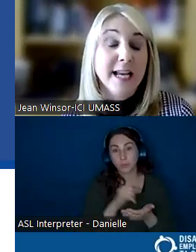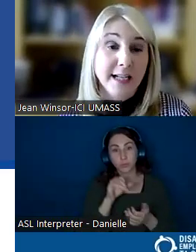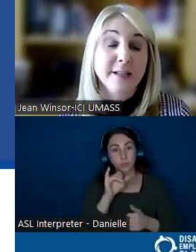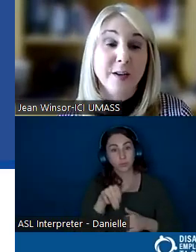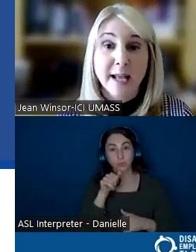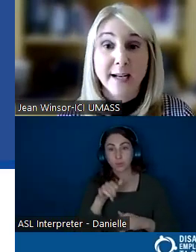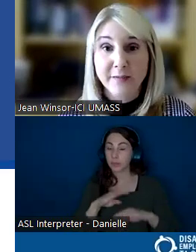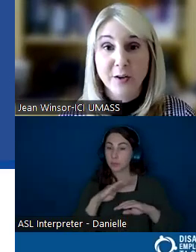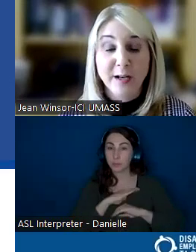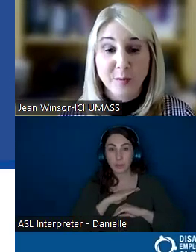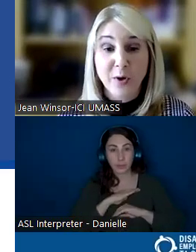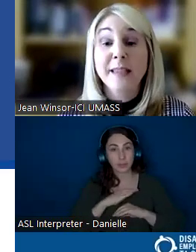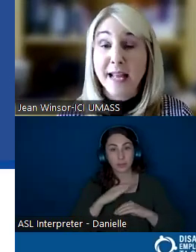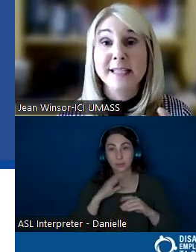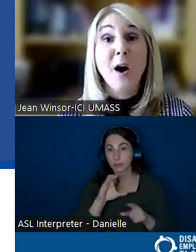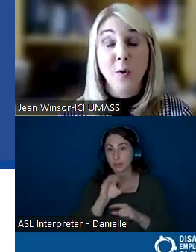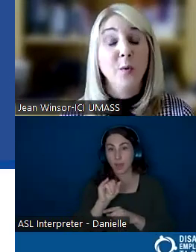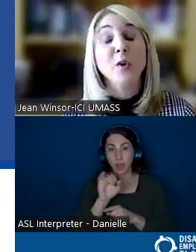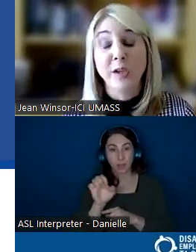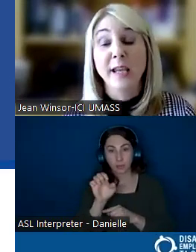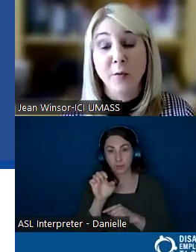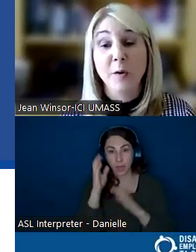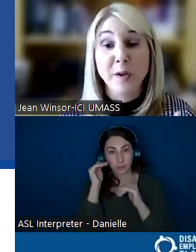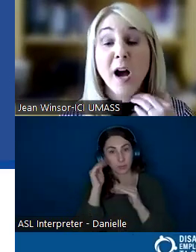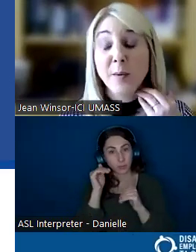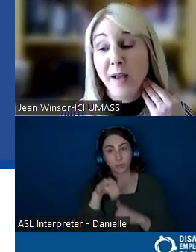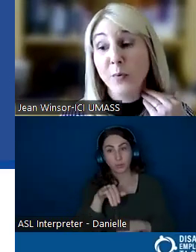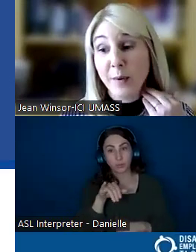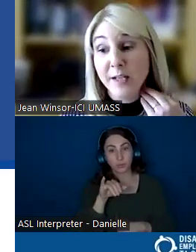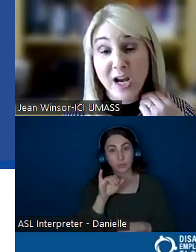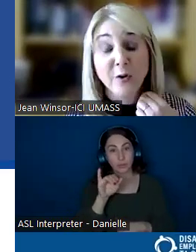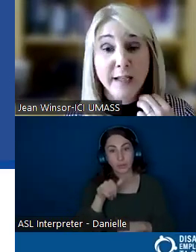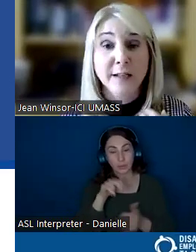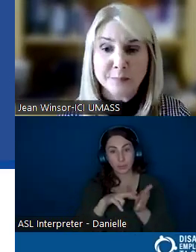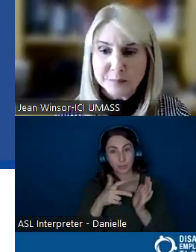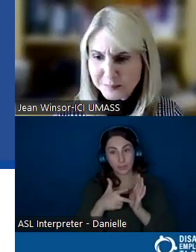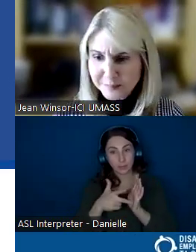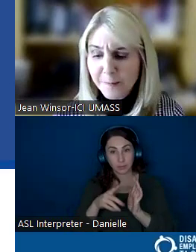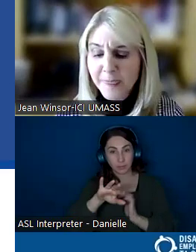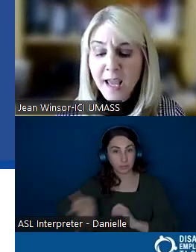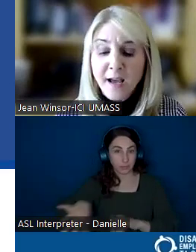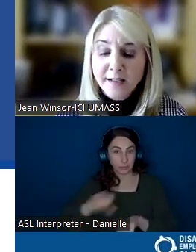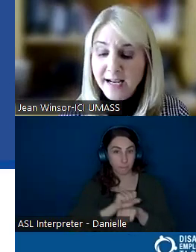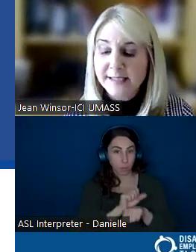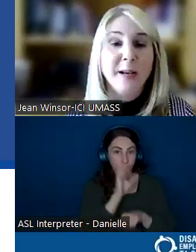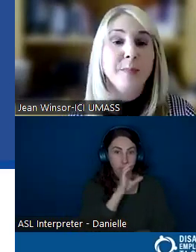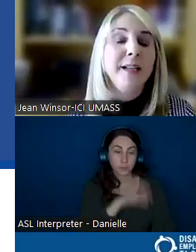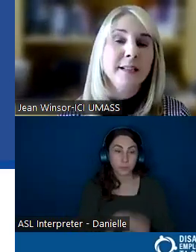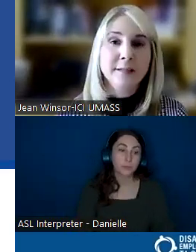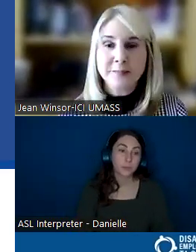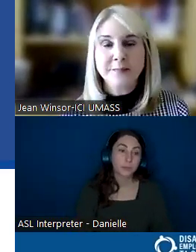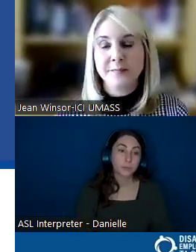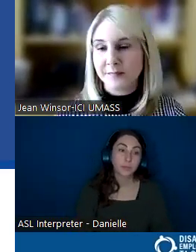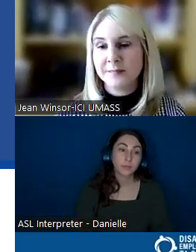the tenets of competitive integrated employment. And that's not what we're looking for when we talk about employment generally. Next slide,